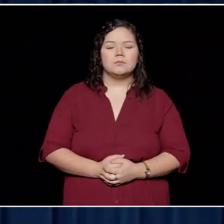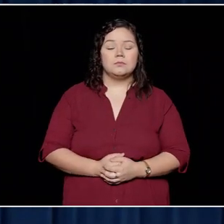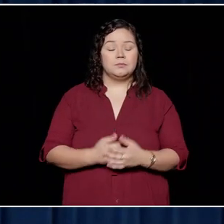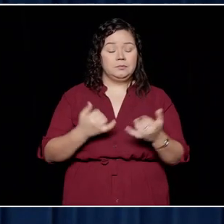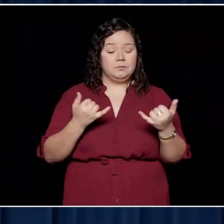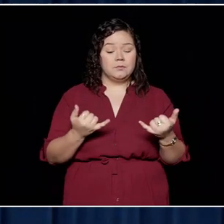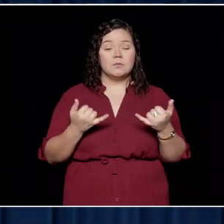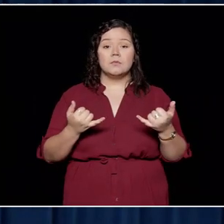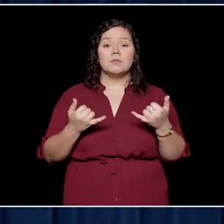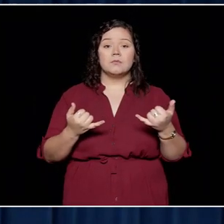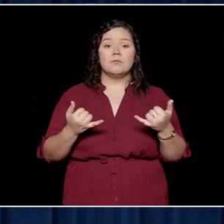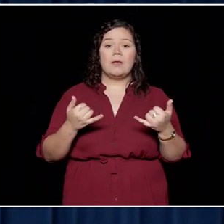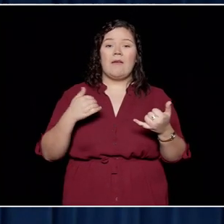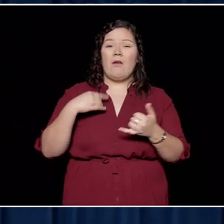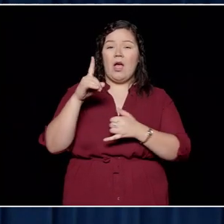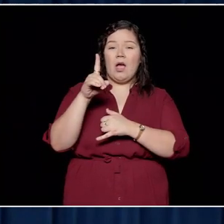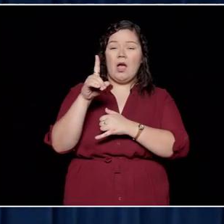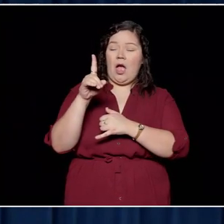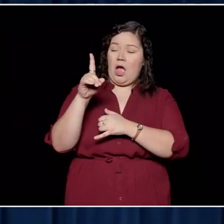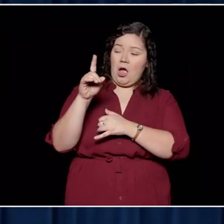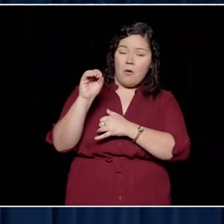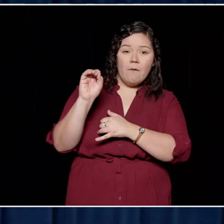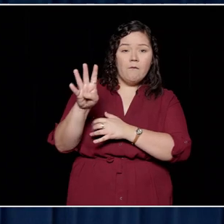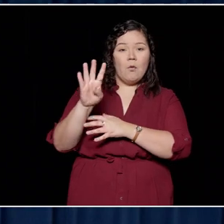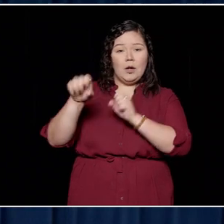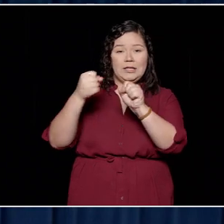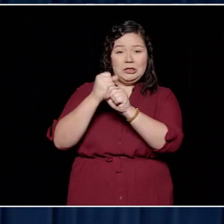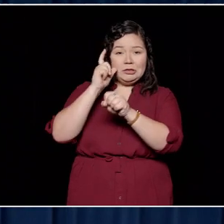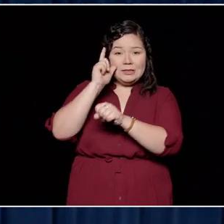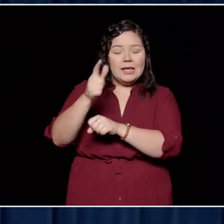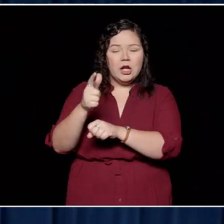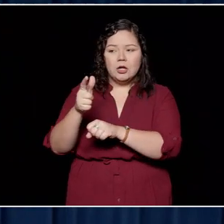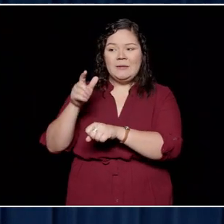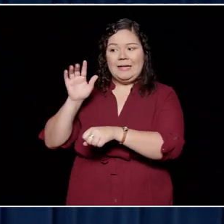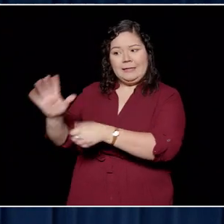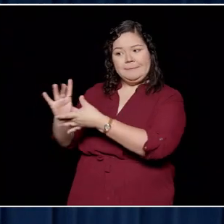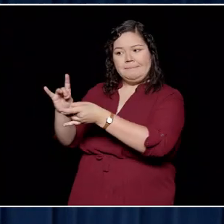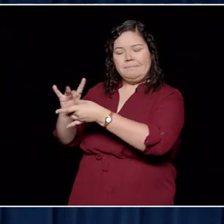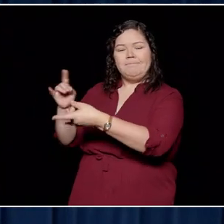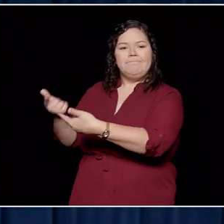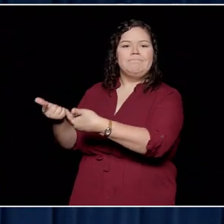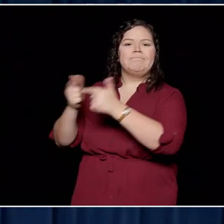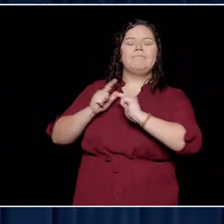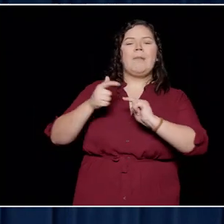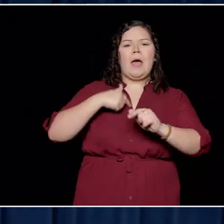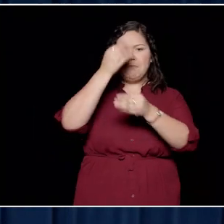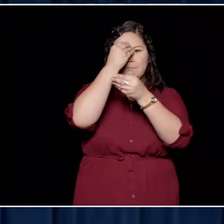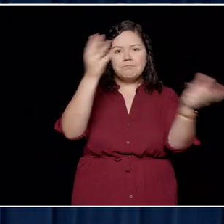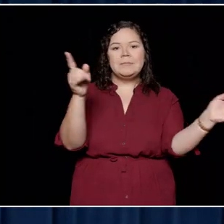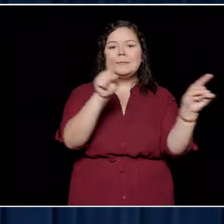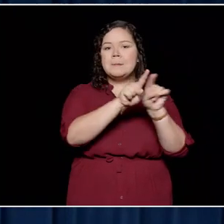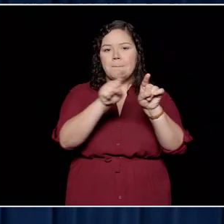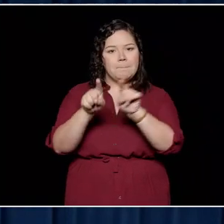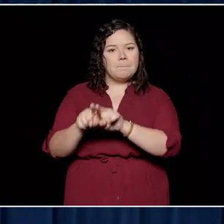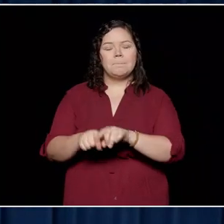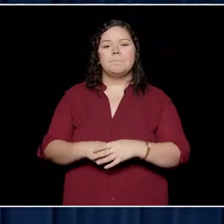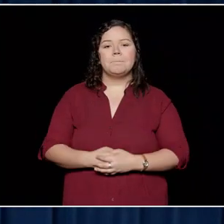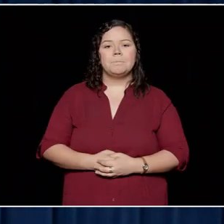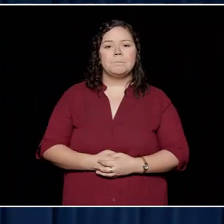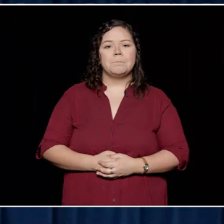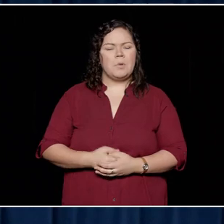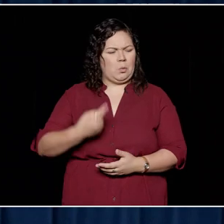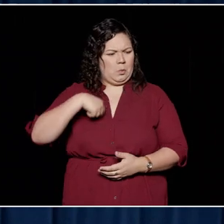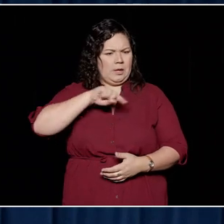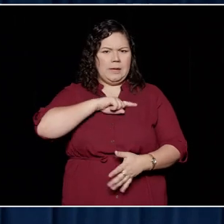Today, 104 years later, I echo those remarks. We believe fervently